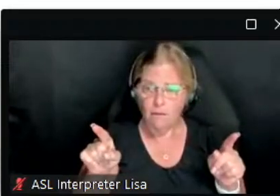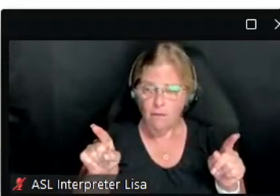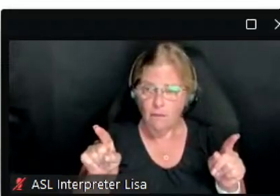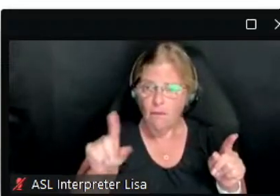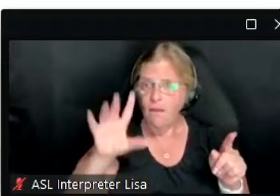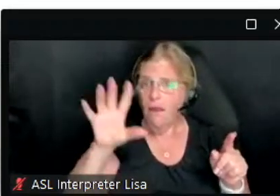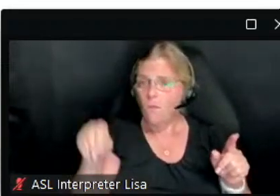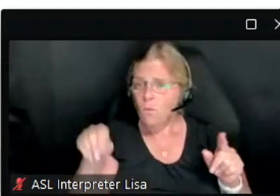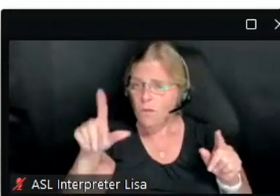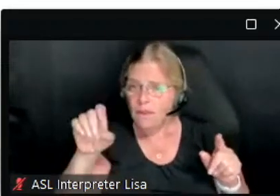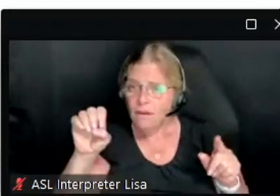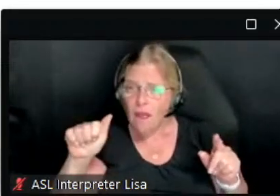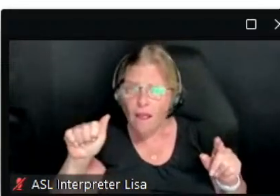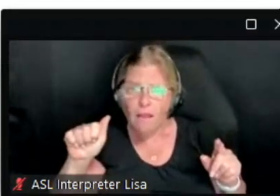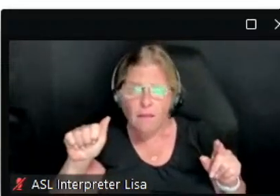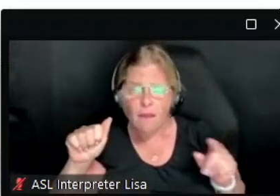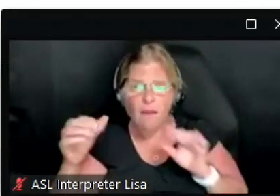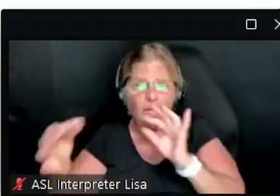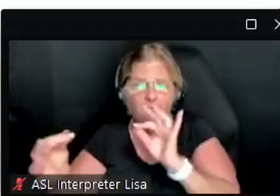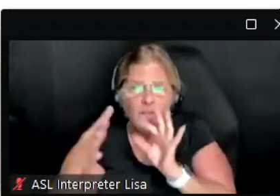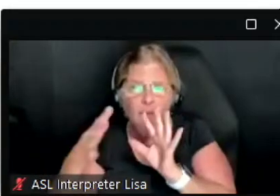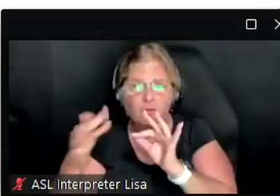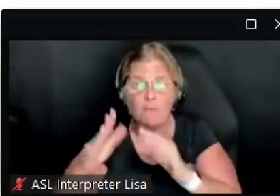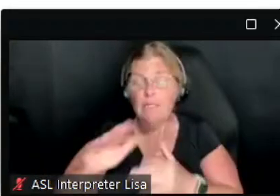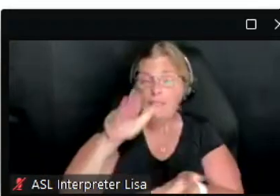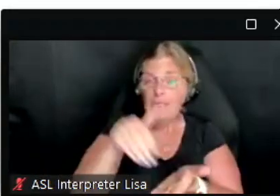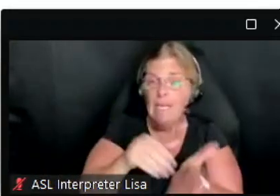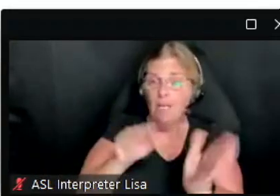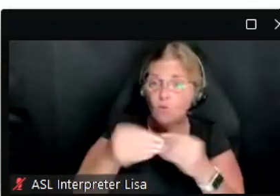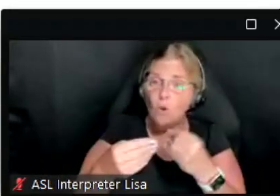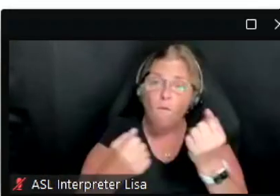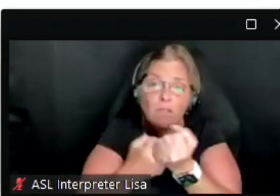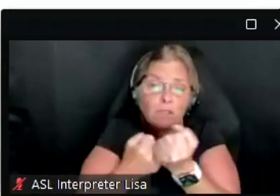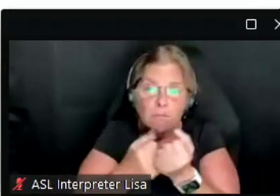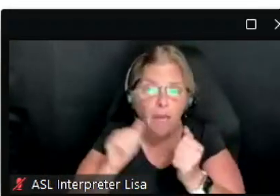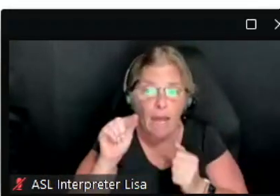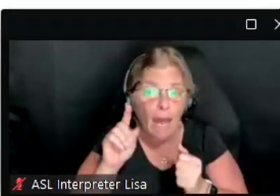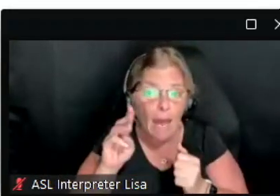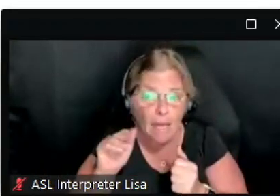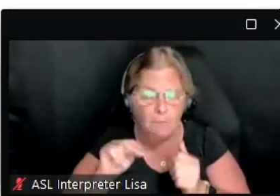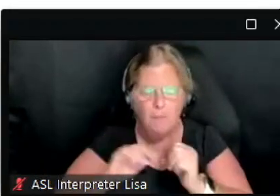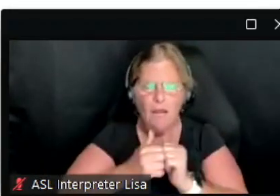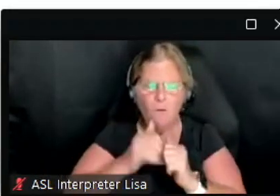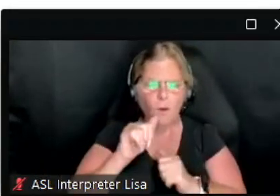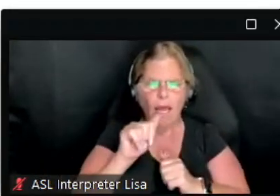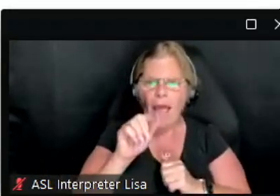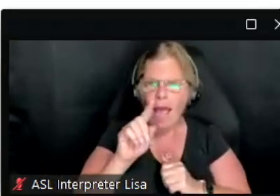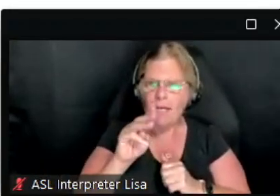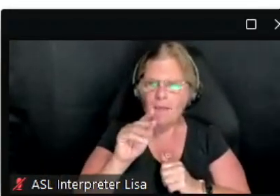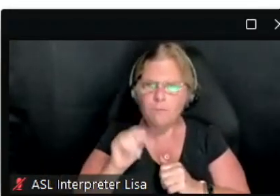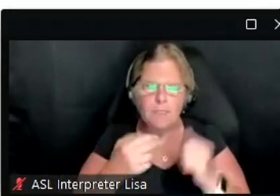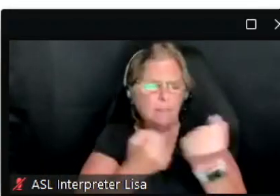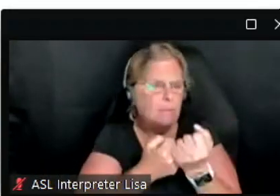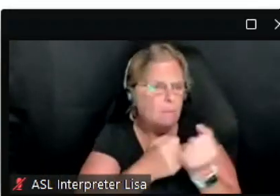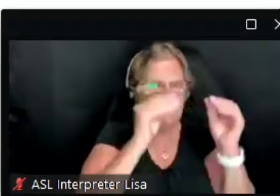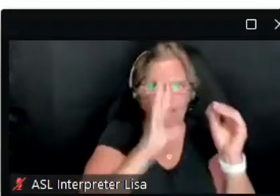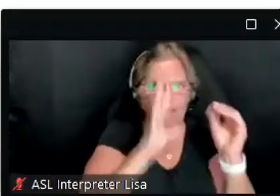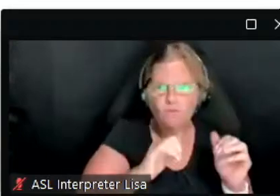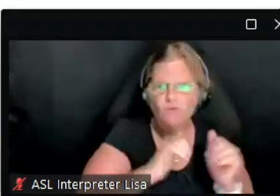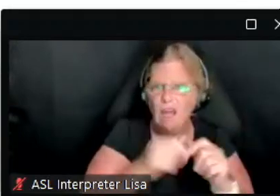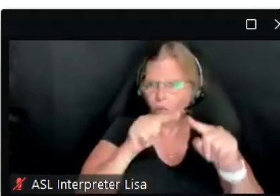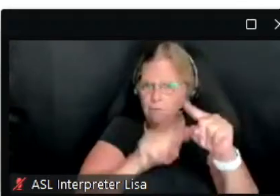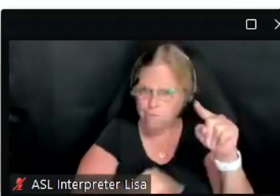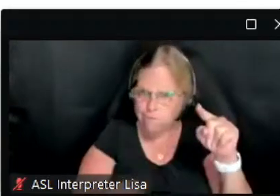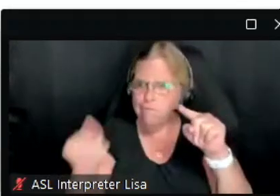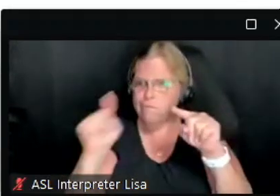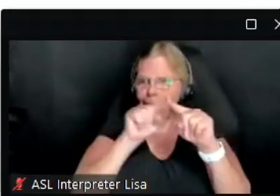right? So how is the central office supporting the administration? How's the administration supporting the teachers? And it just becomes this loop, so that we